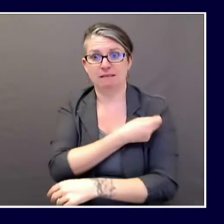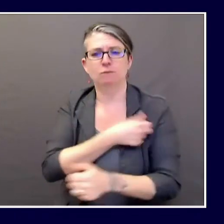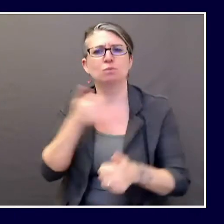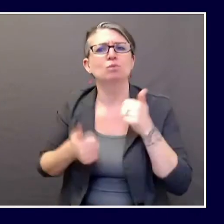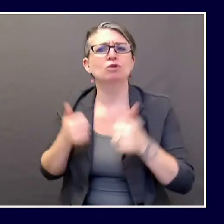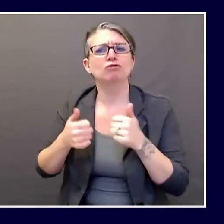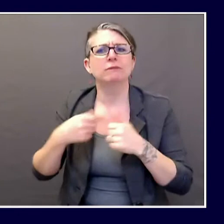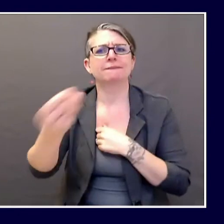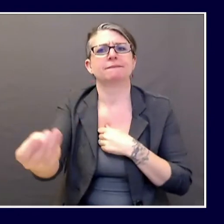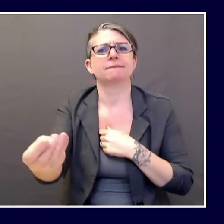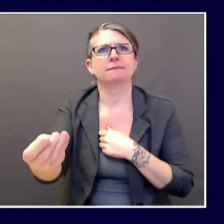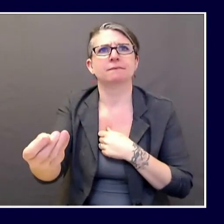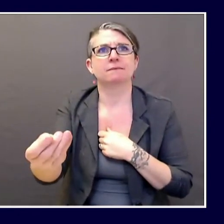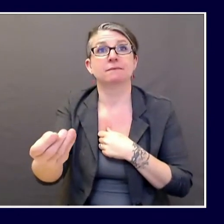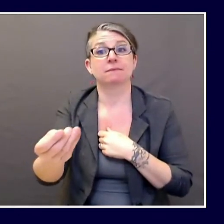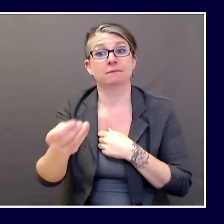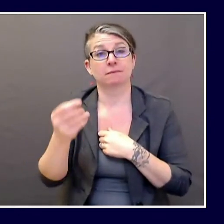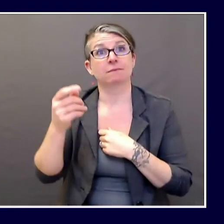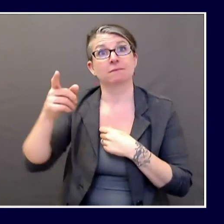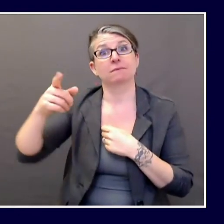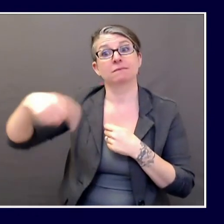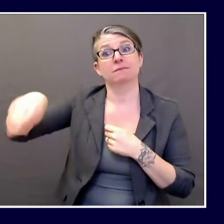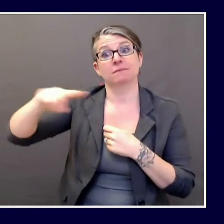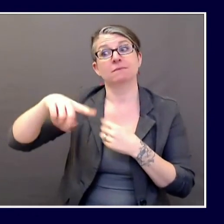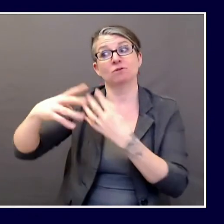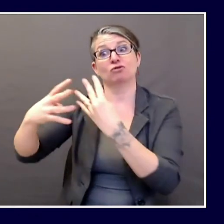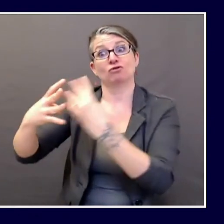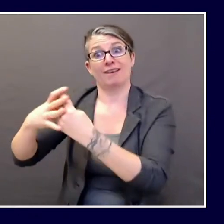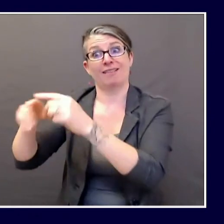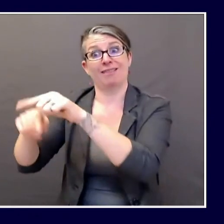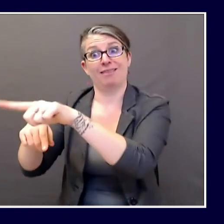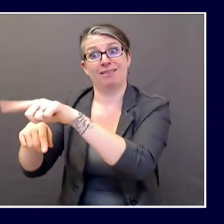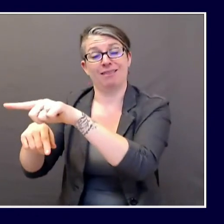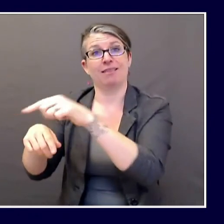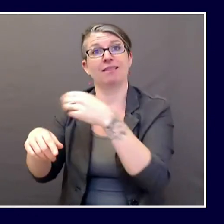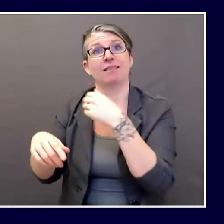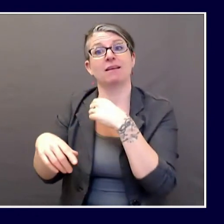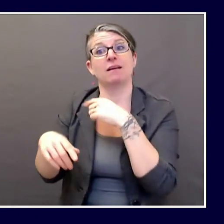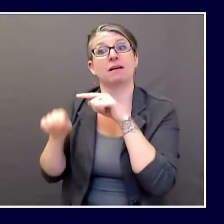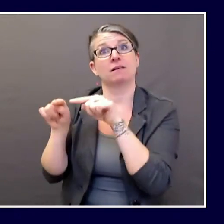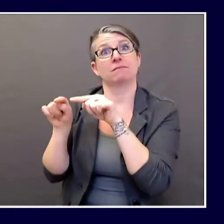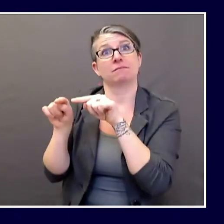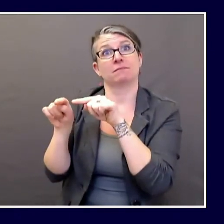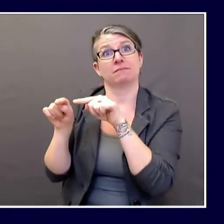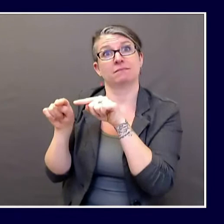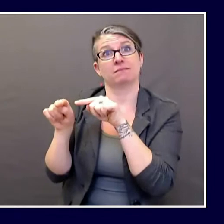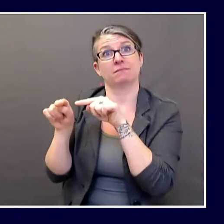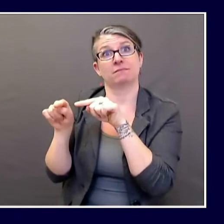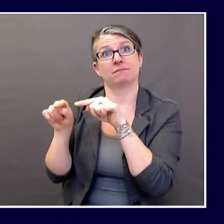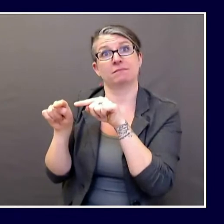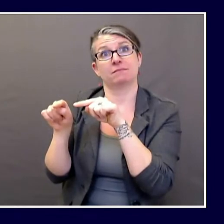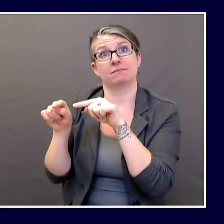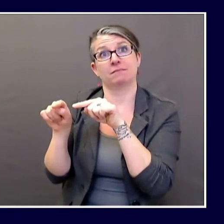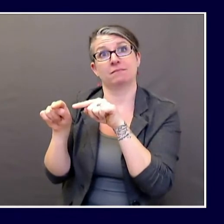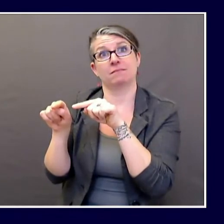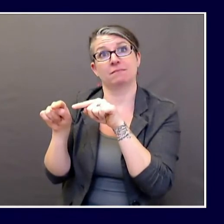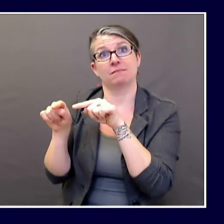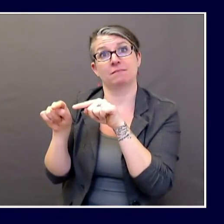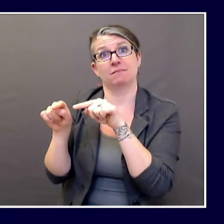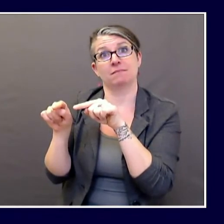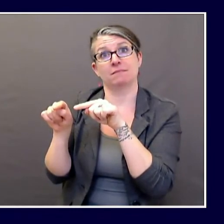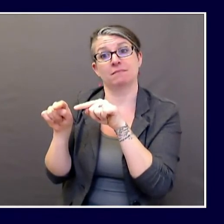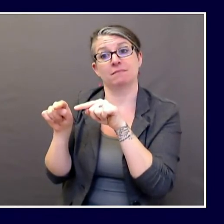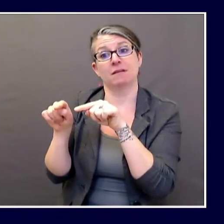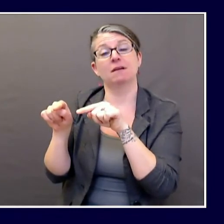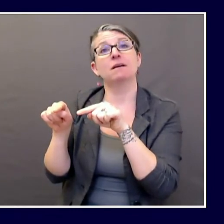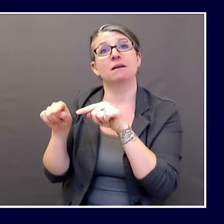of DOC inmates is how many of them will still be in that facility 28 days later. Because